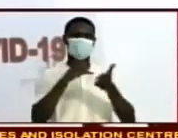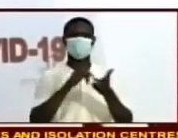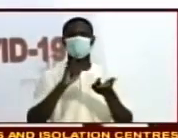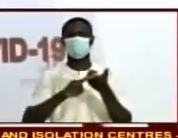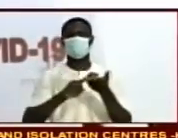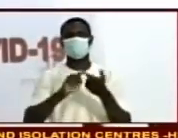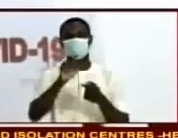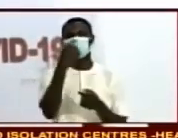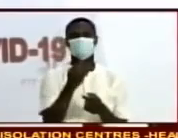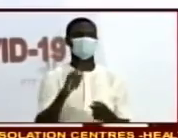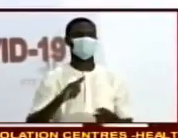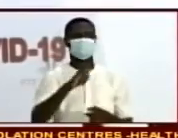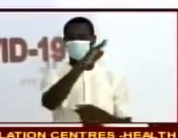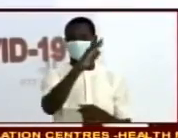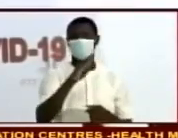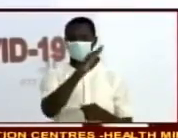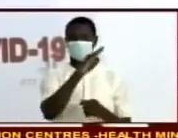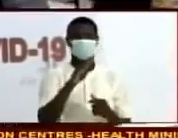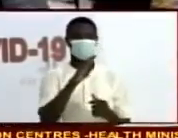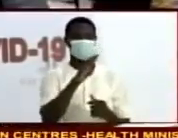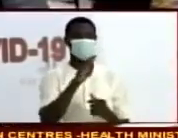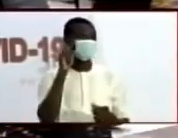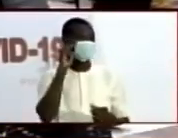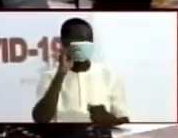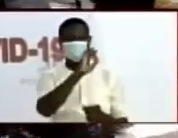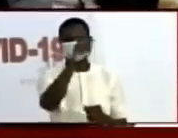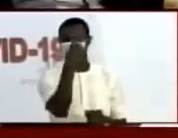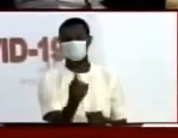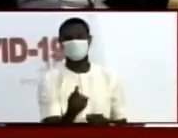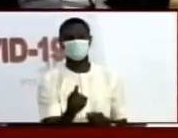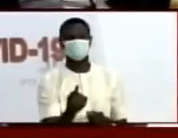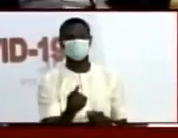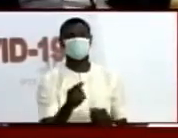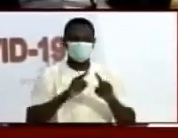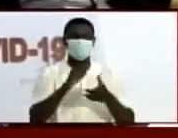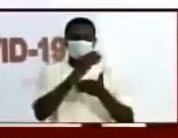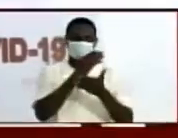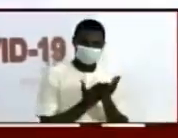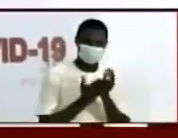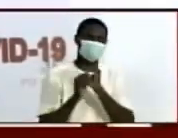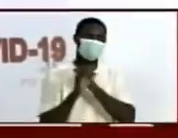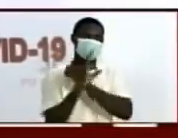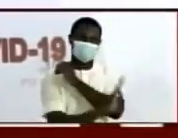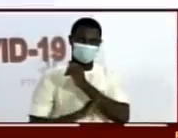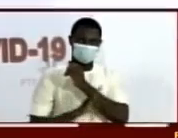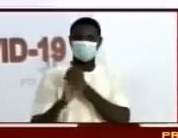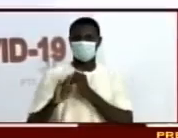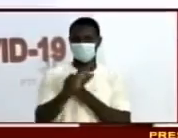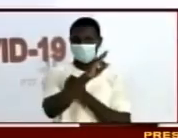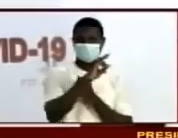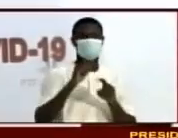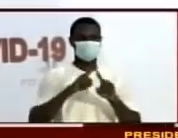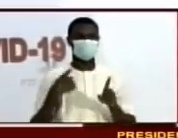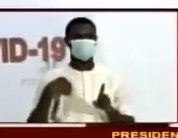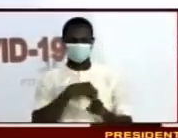Nigerian airlines. I mean, there were some foreign airlines that also bid, but we made sure that we selected the